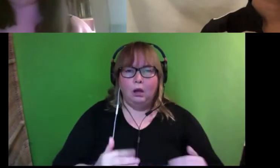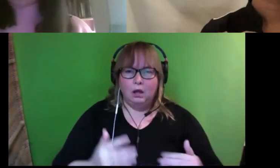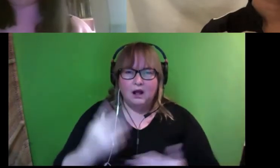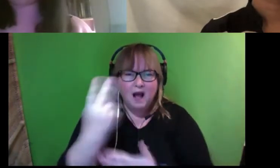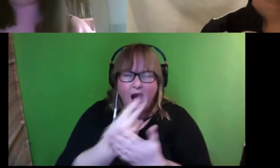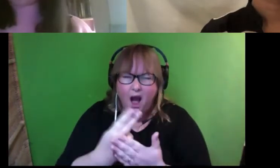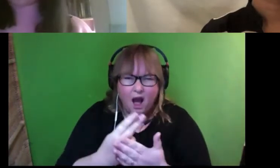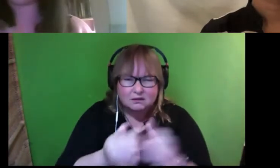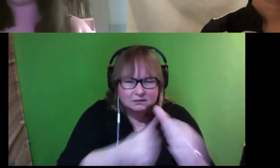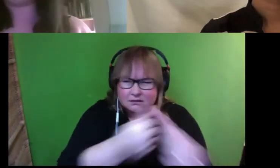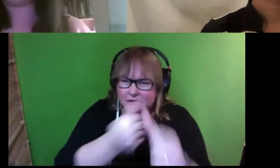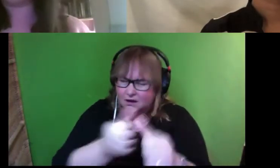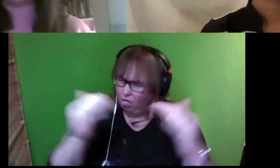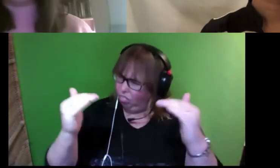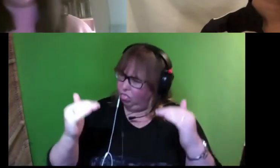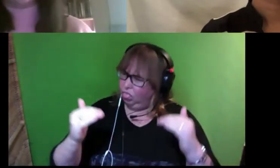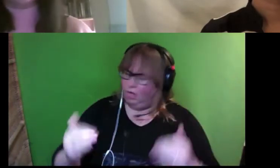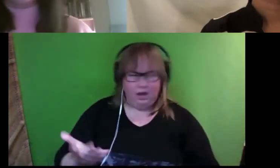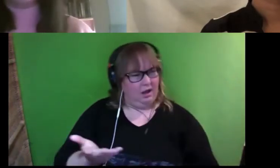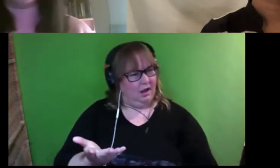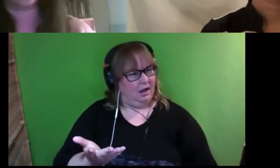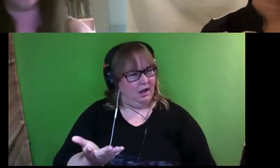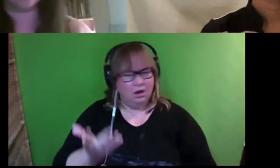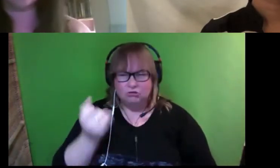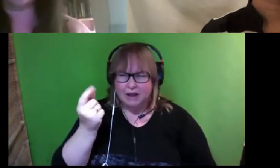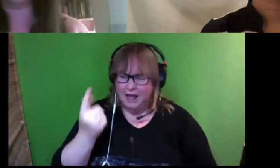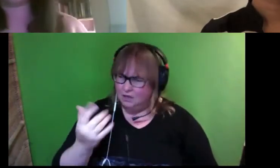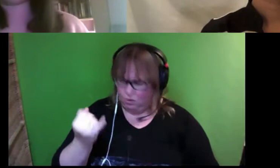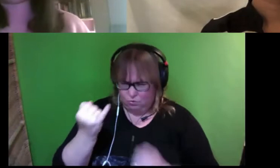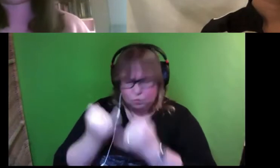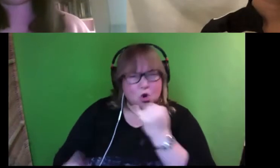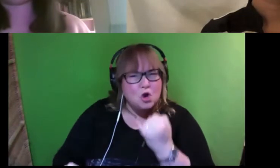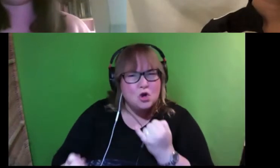you know, been exacerbated over the past years.